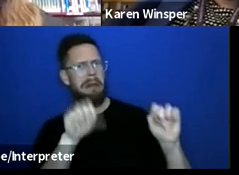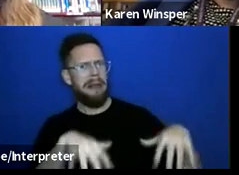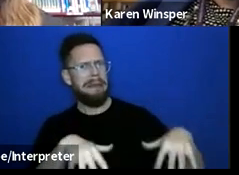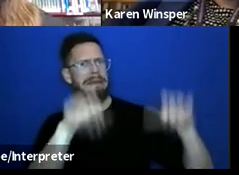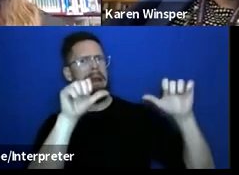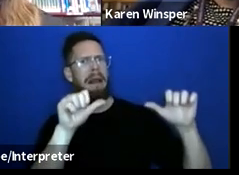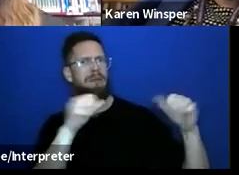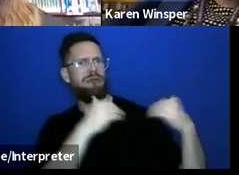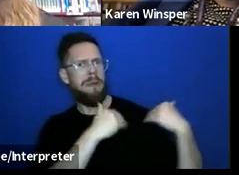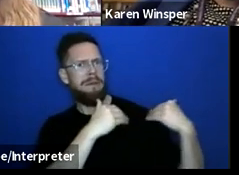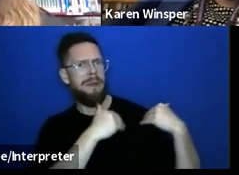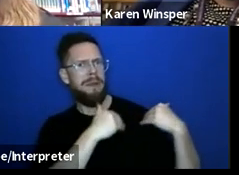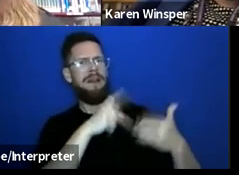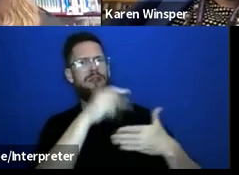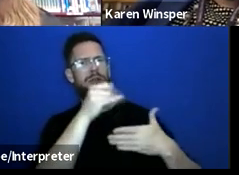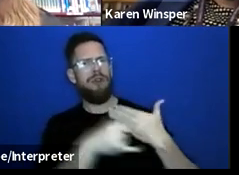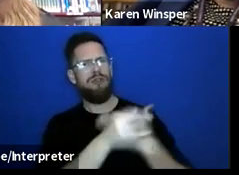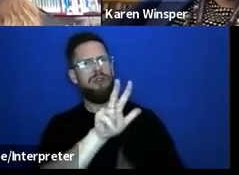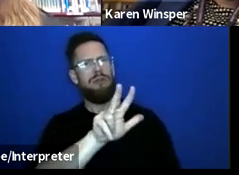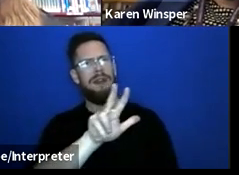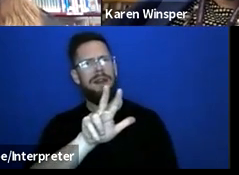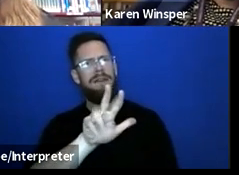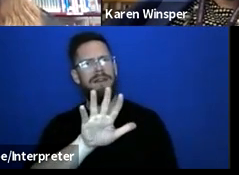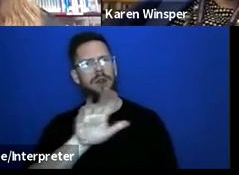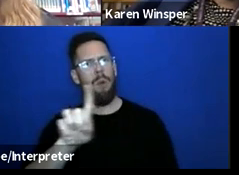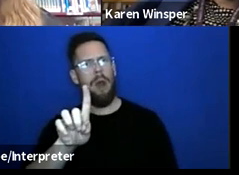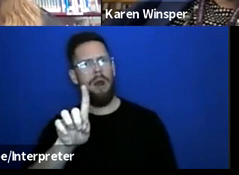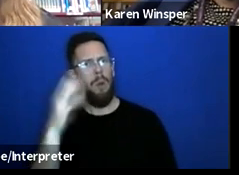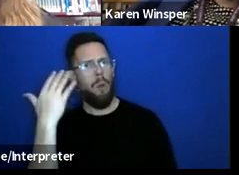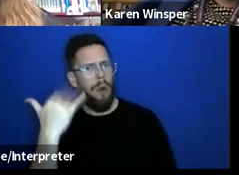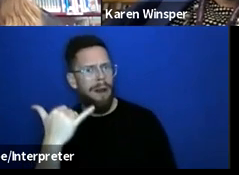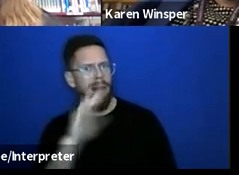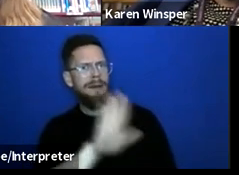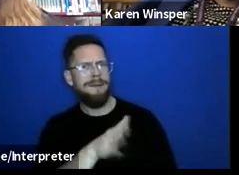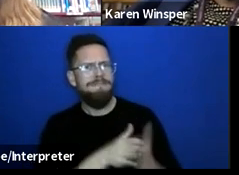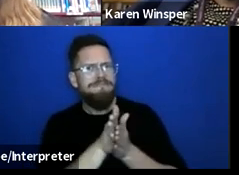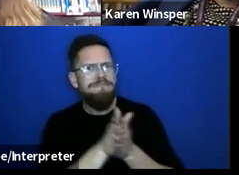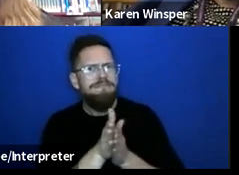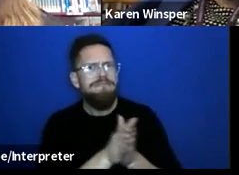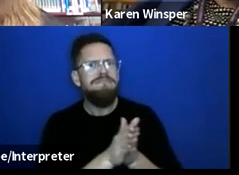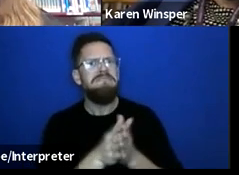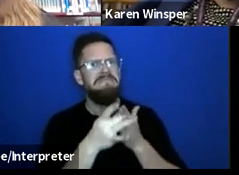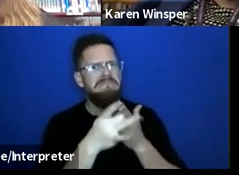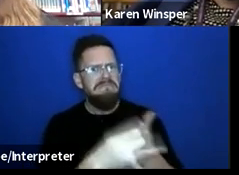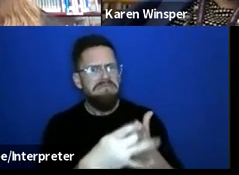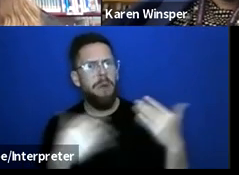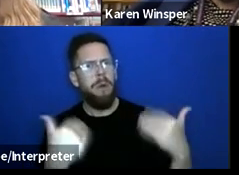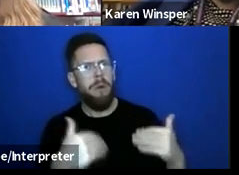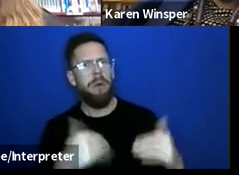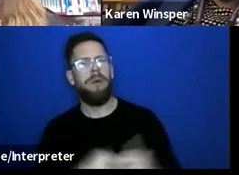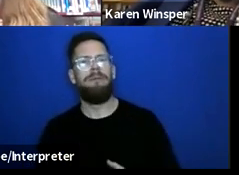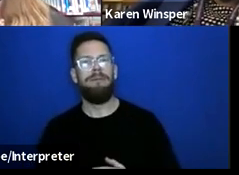the community, because he showed a great amount of zeal in going ahead and, you know, leading that charge. So I'm very pleased